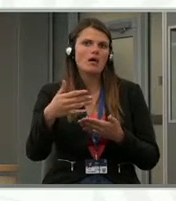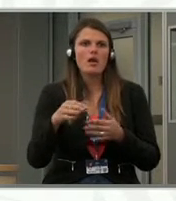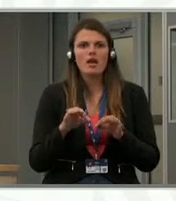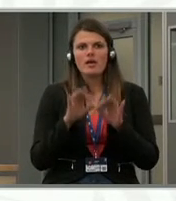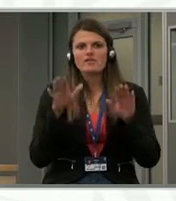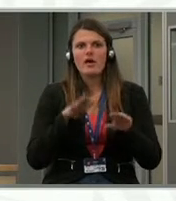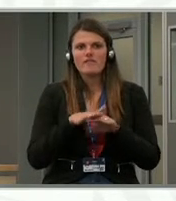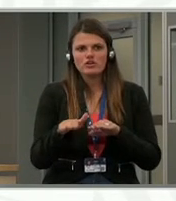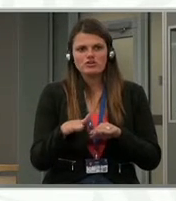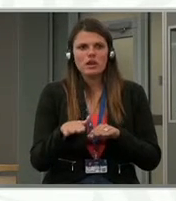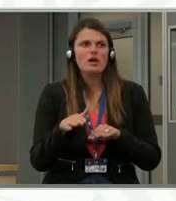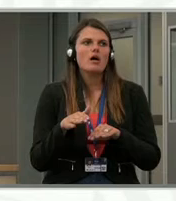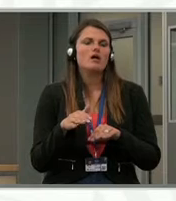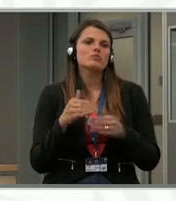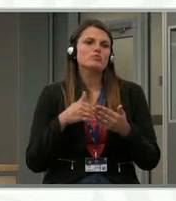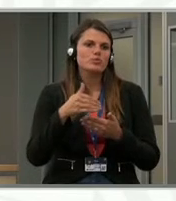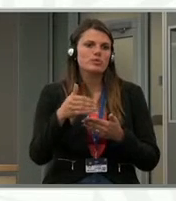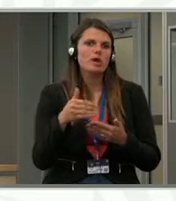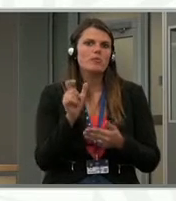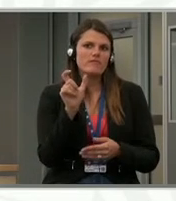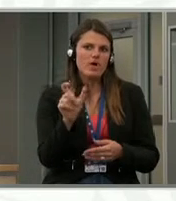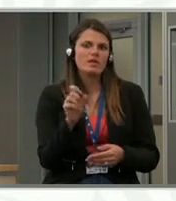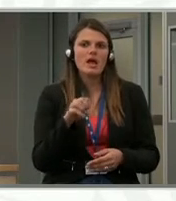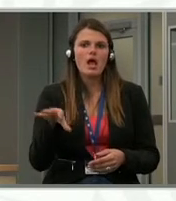I would like that all of us would take part in this